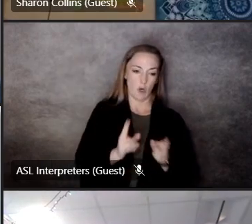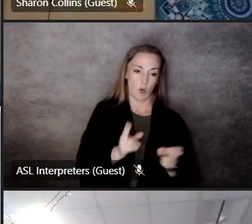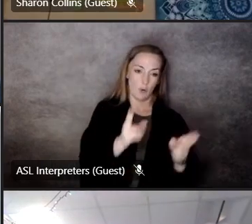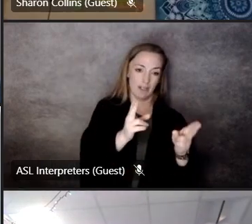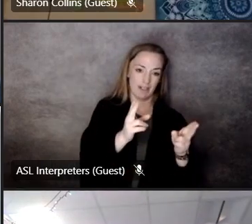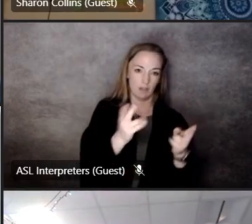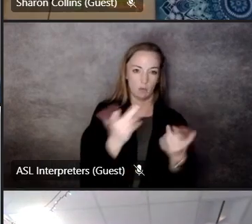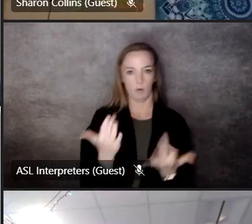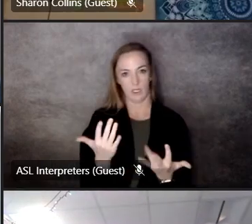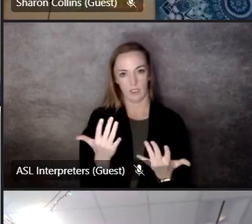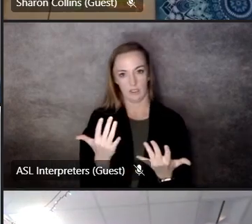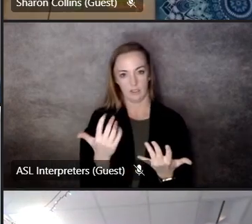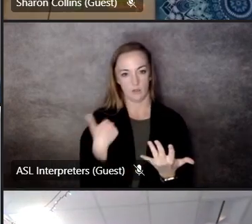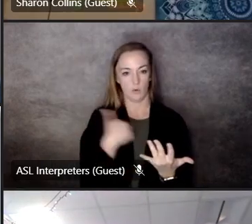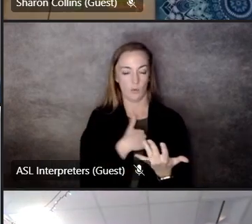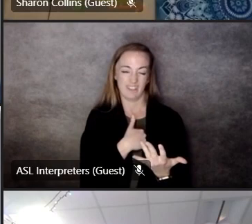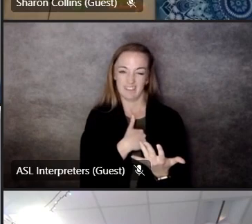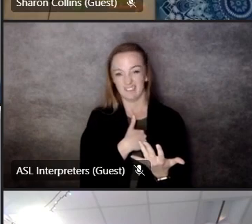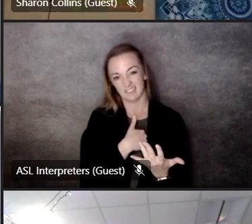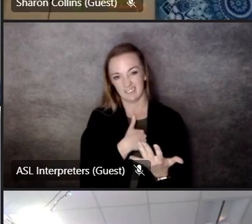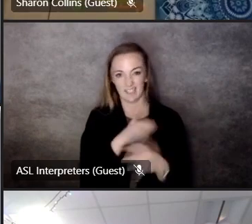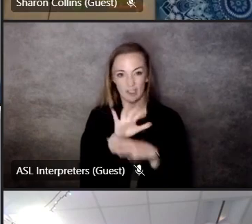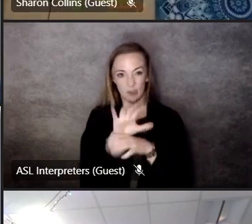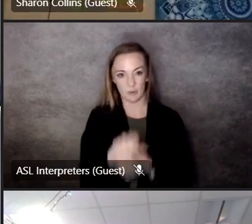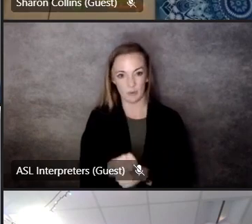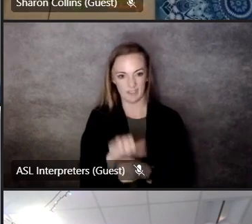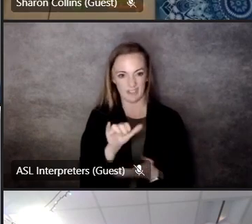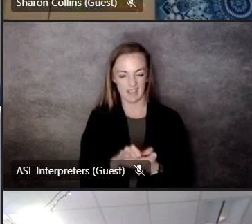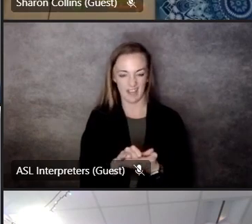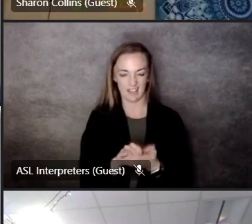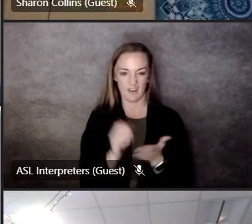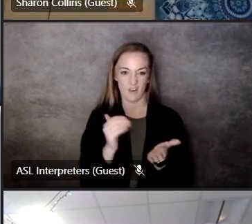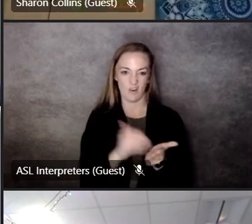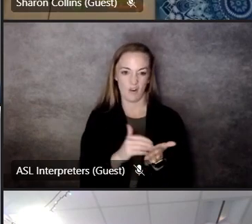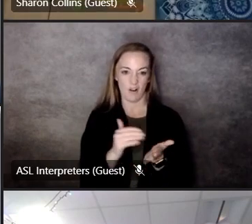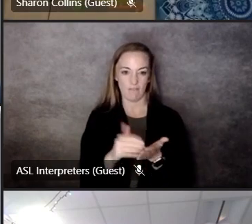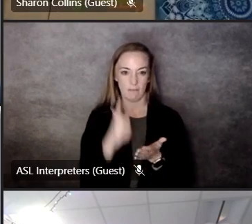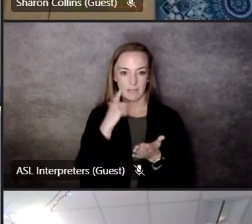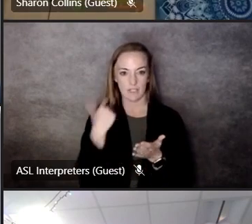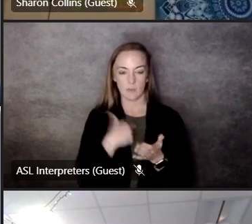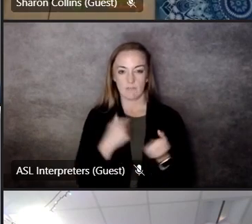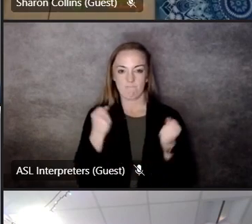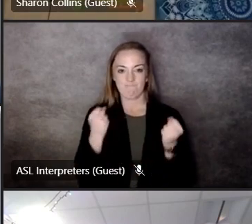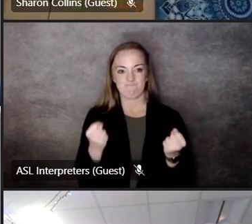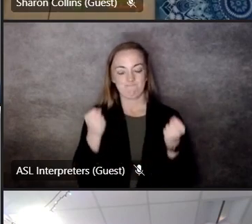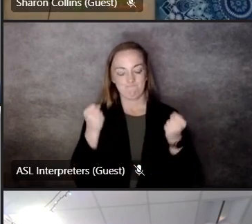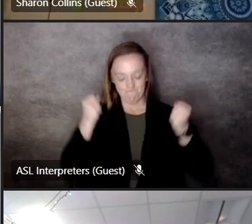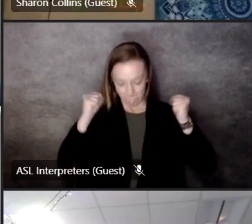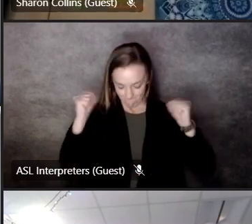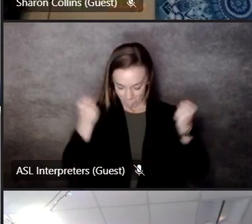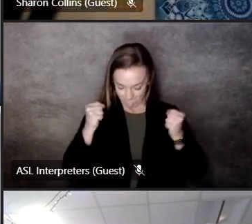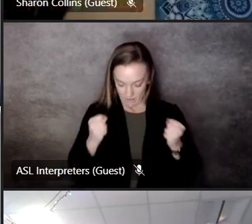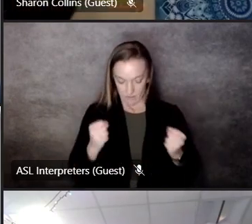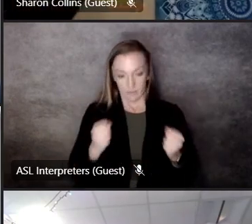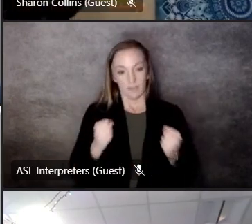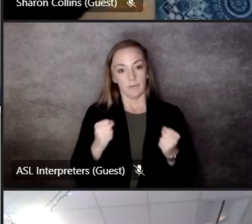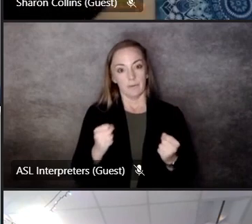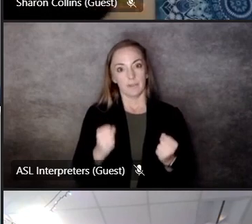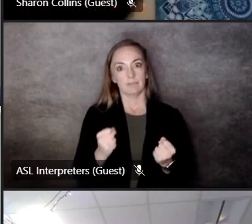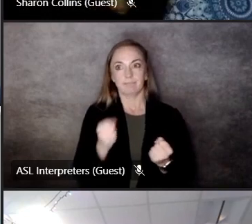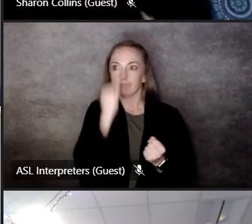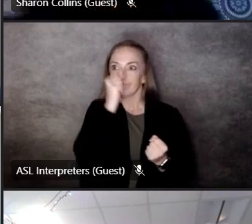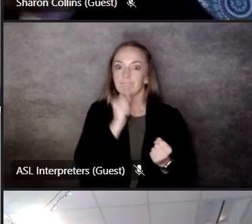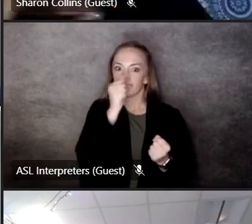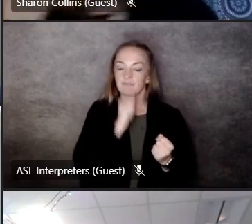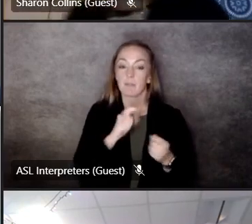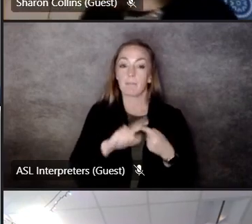to this, unfortunately, and a lot of times it's with sort of clenched fists, as we're sort of holding out. But next